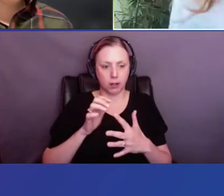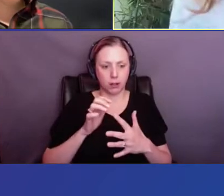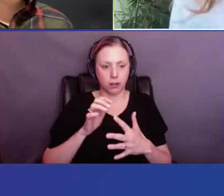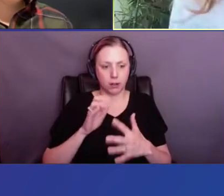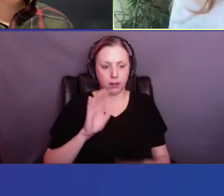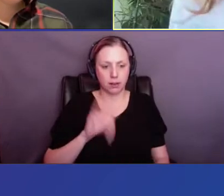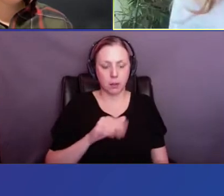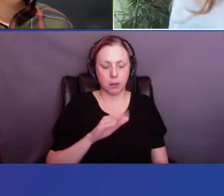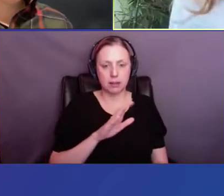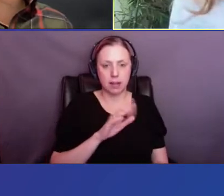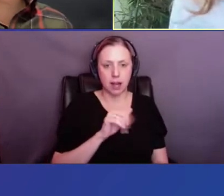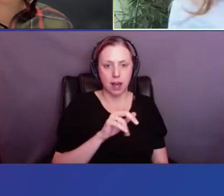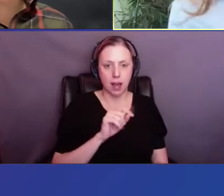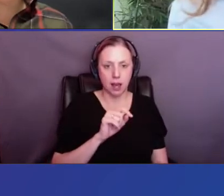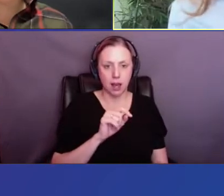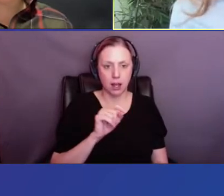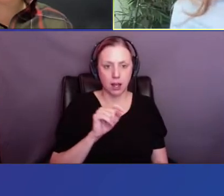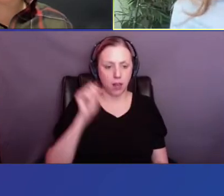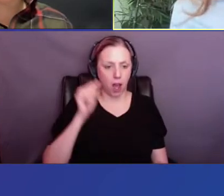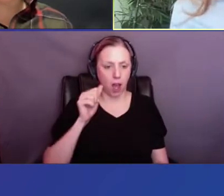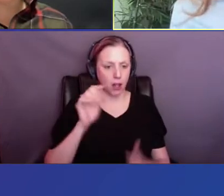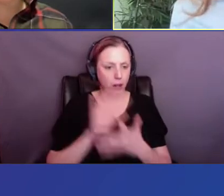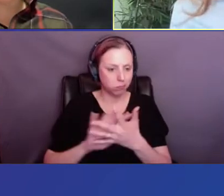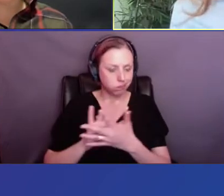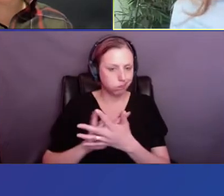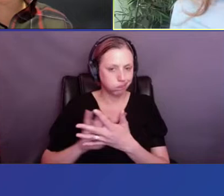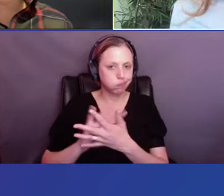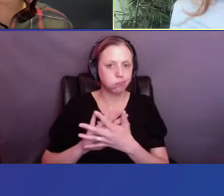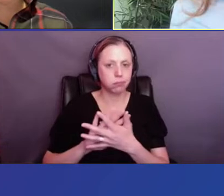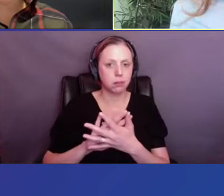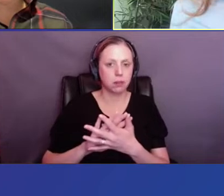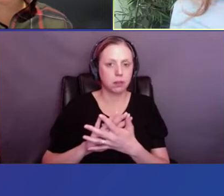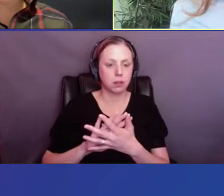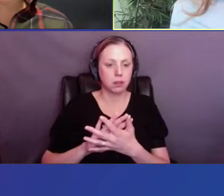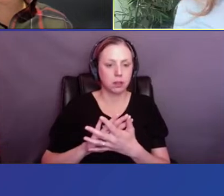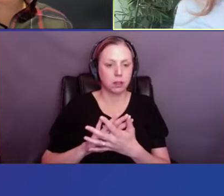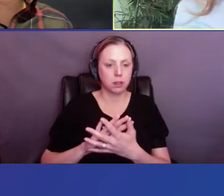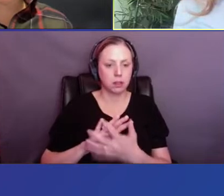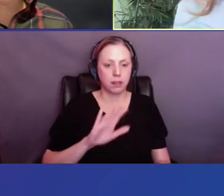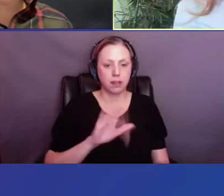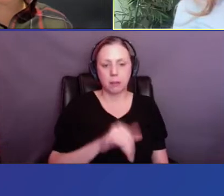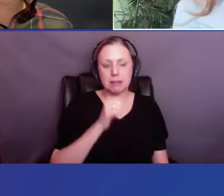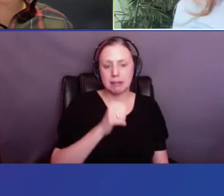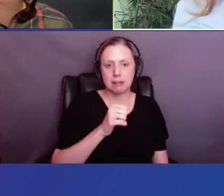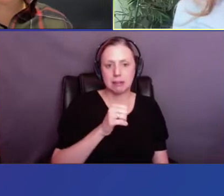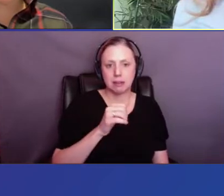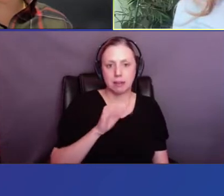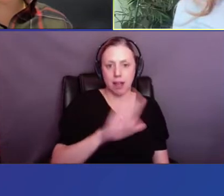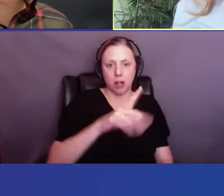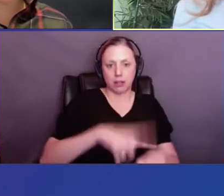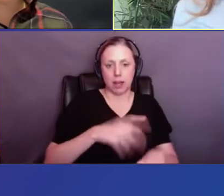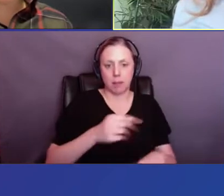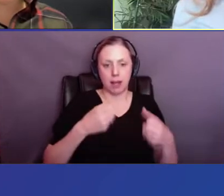request of their time and effort, and not, it was at the time of the murder of George Floyd,